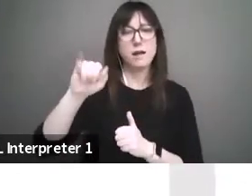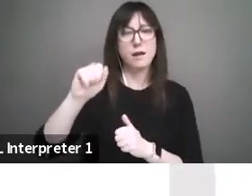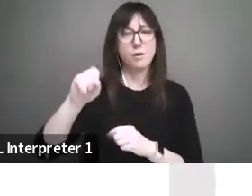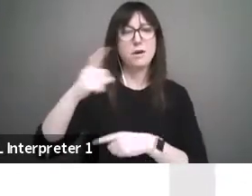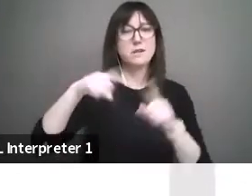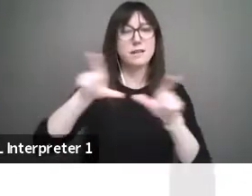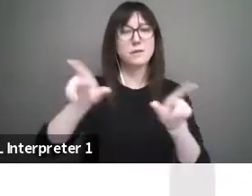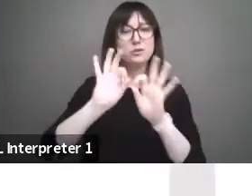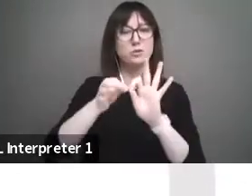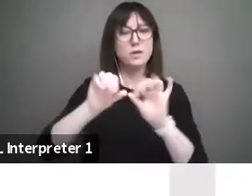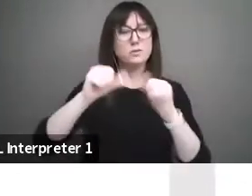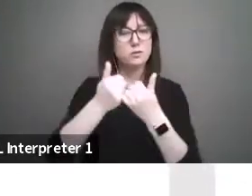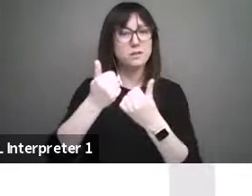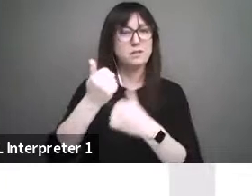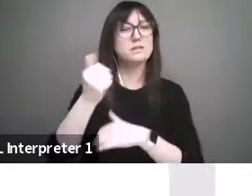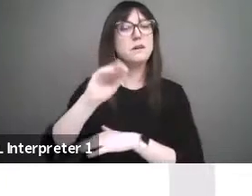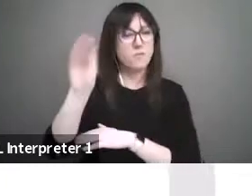Associates of Ottawa.